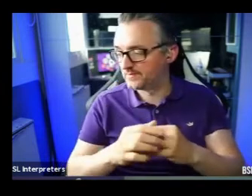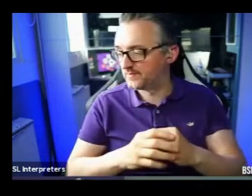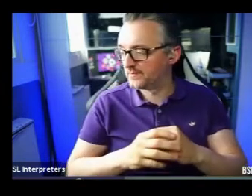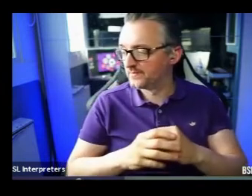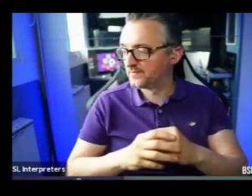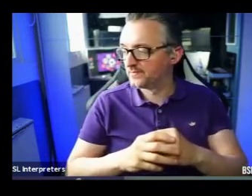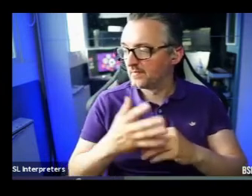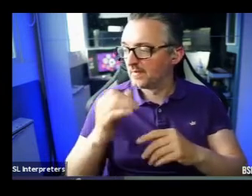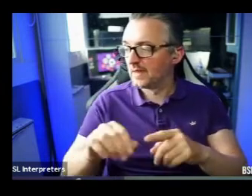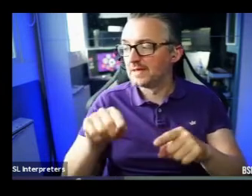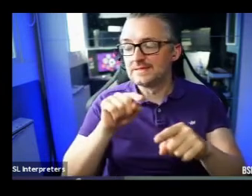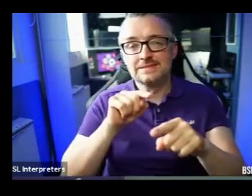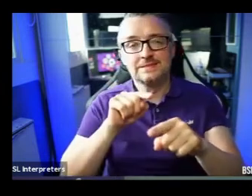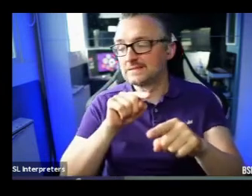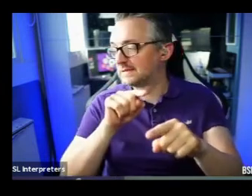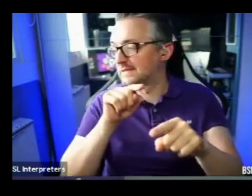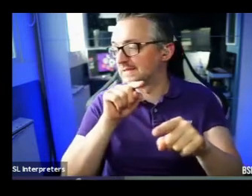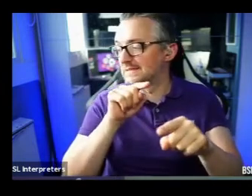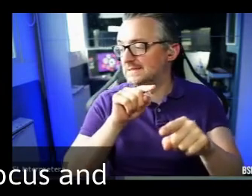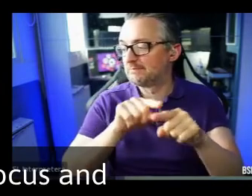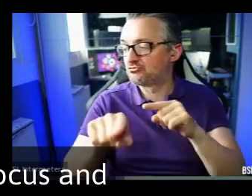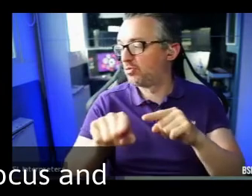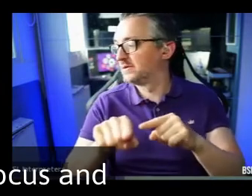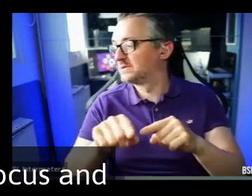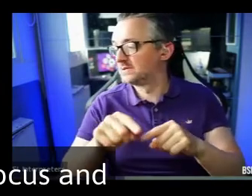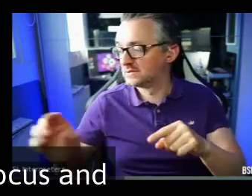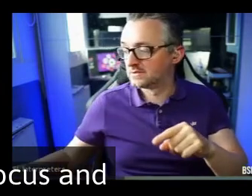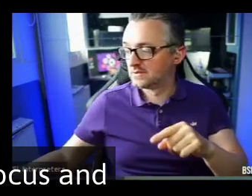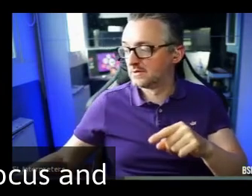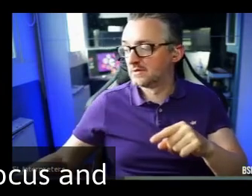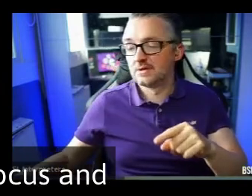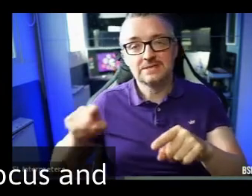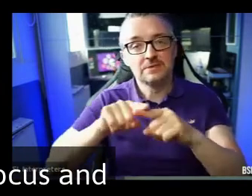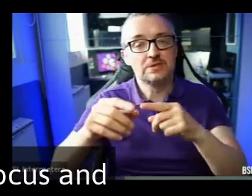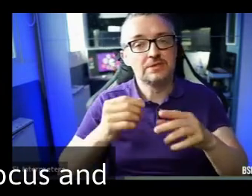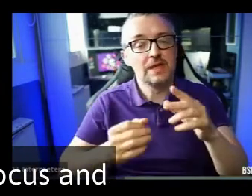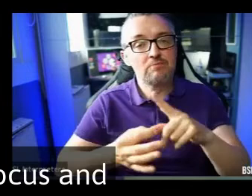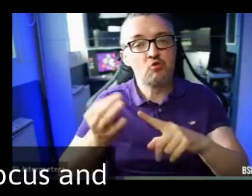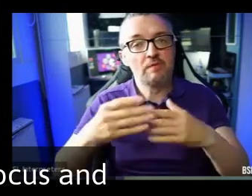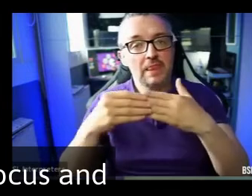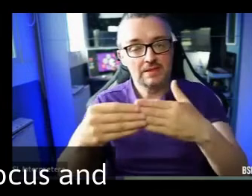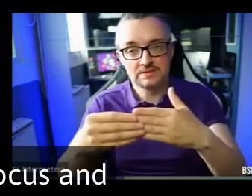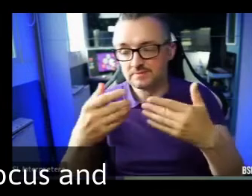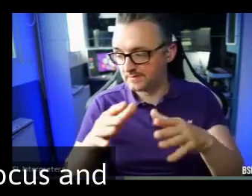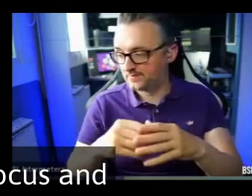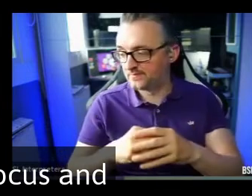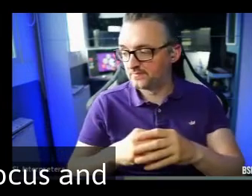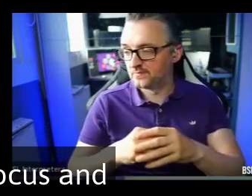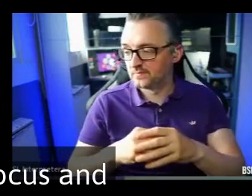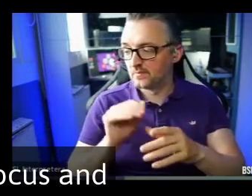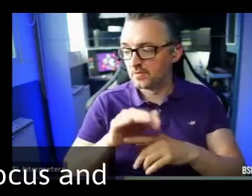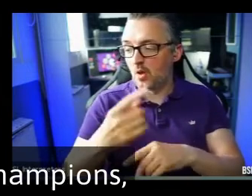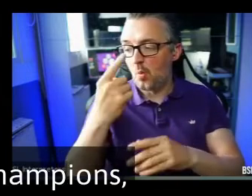board. We've seen the specialist dementia improvement leads in more recent years developing to focus on transforming specialist dementia care